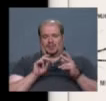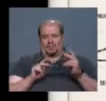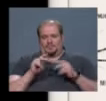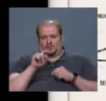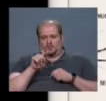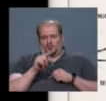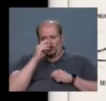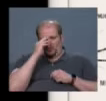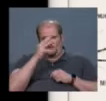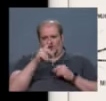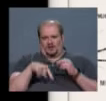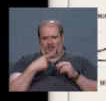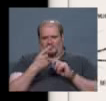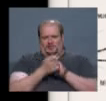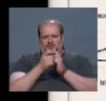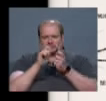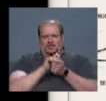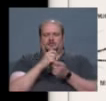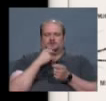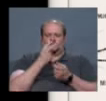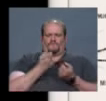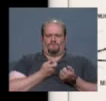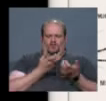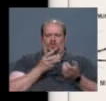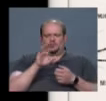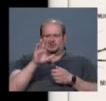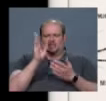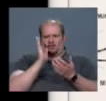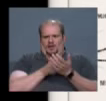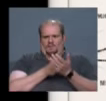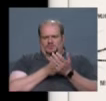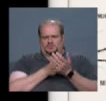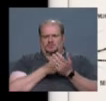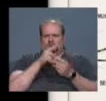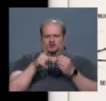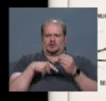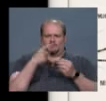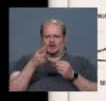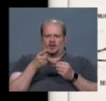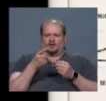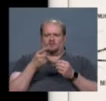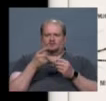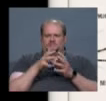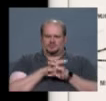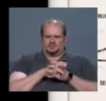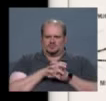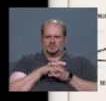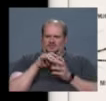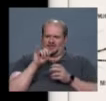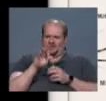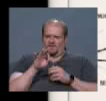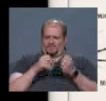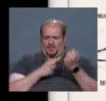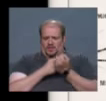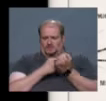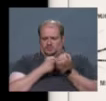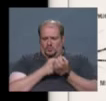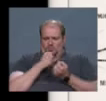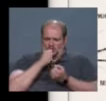there are notified and have a chance to voice their opposition of if they're for